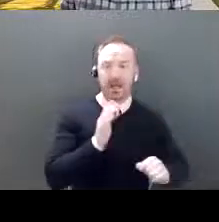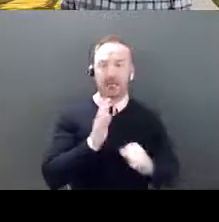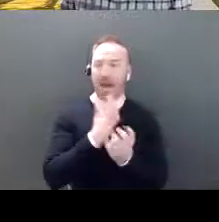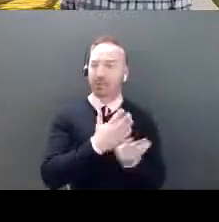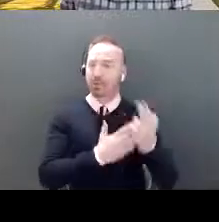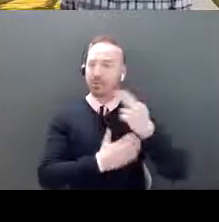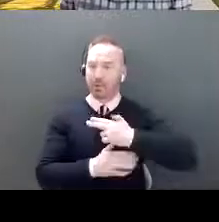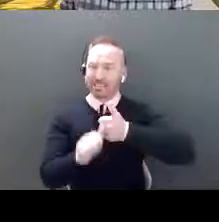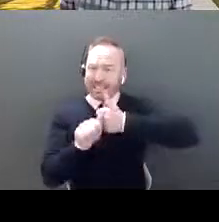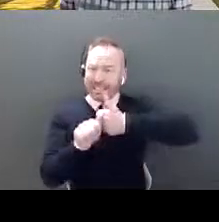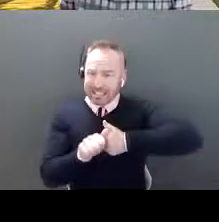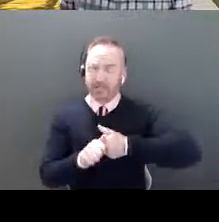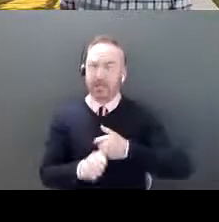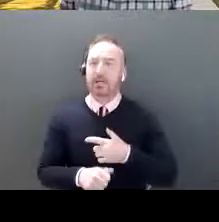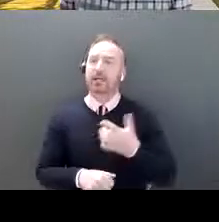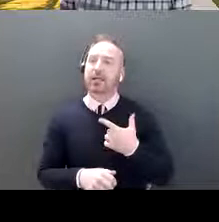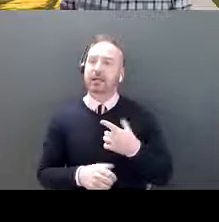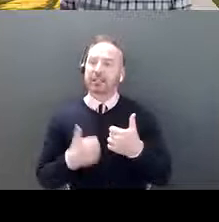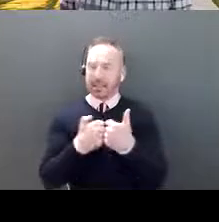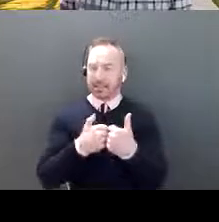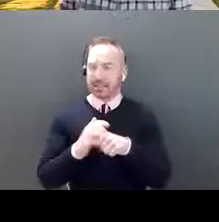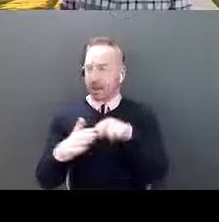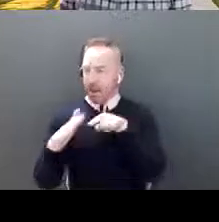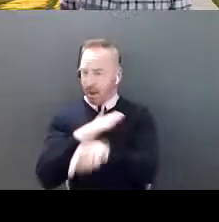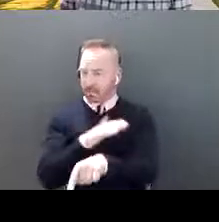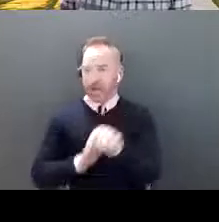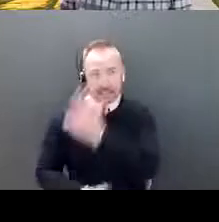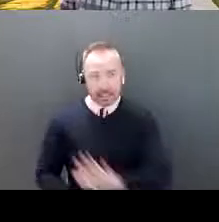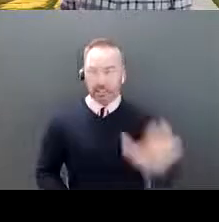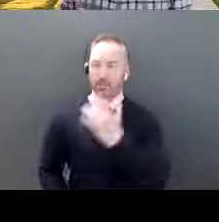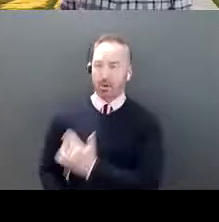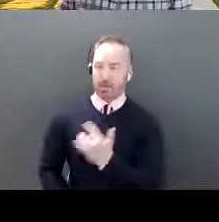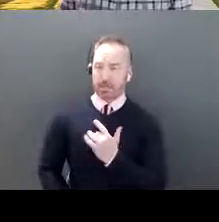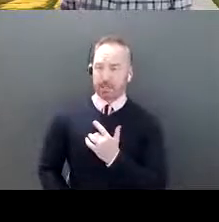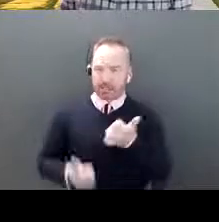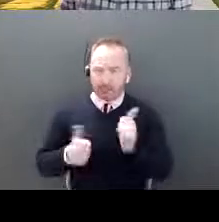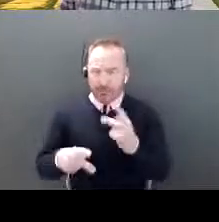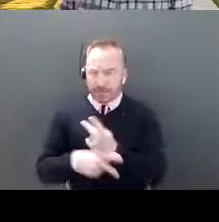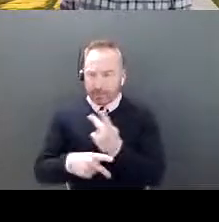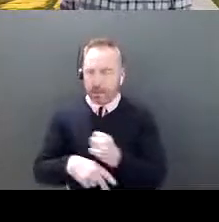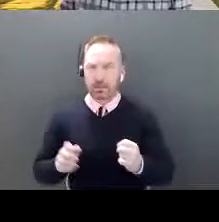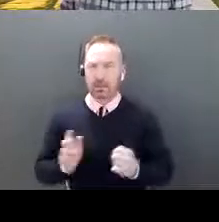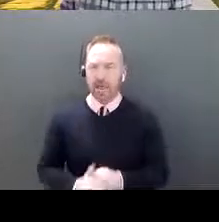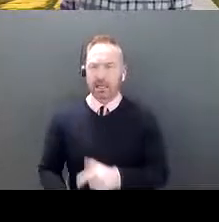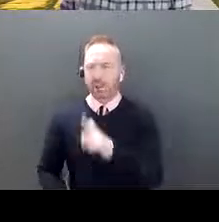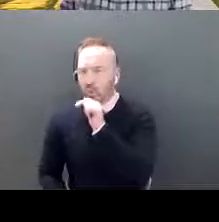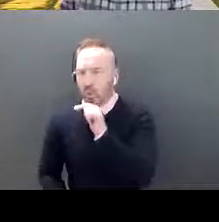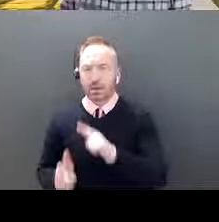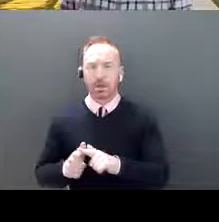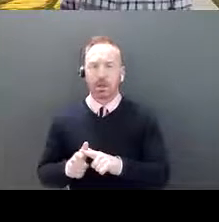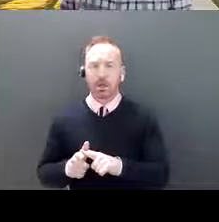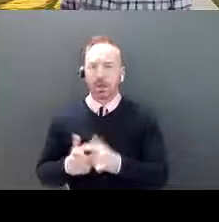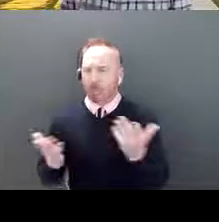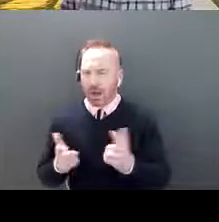province, and it tries to understand what happened, who knew what, when, and are there lessons to be